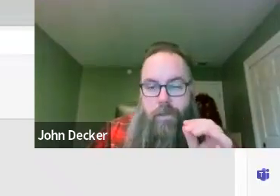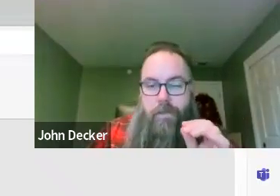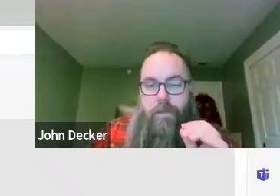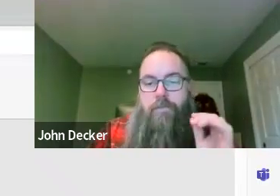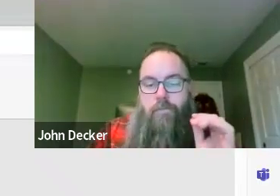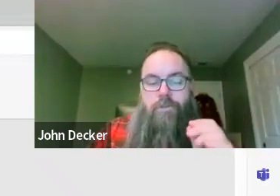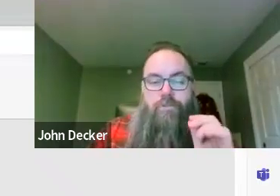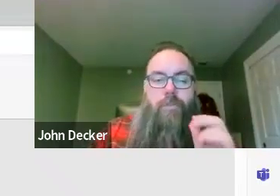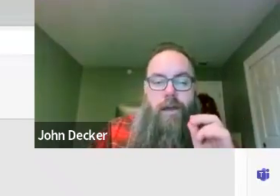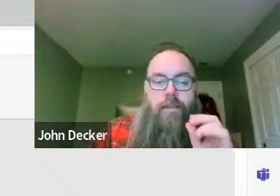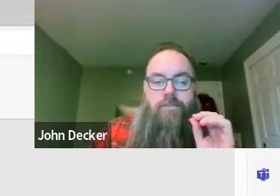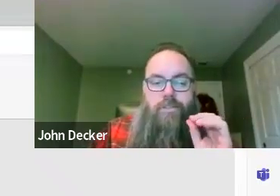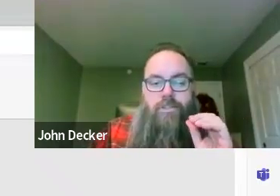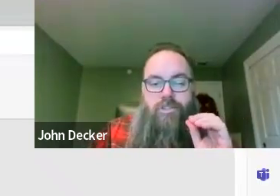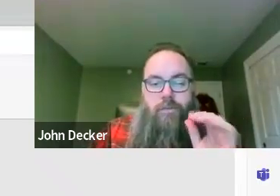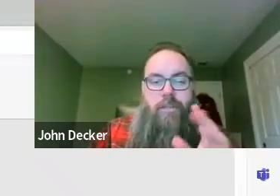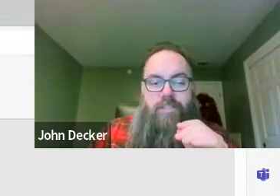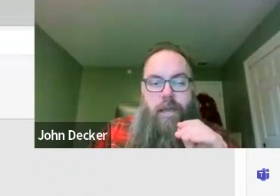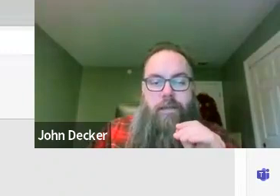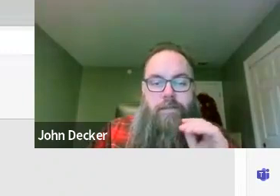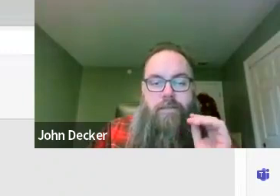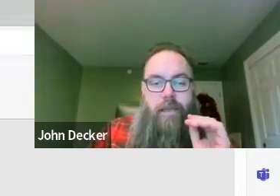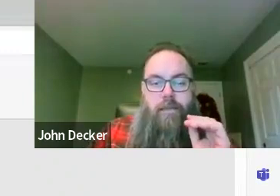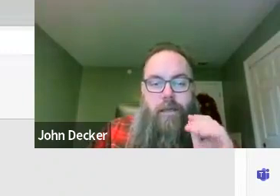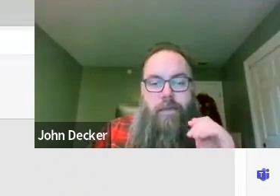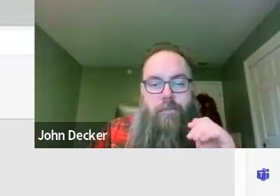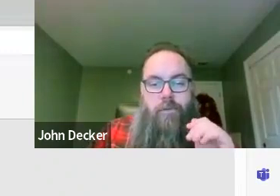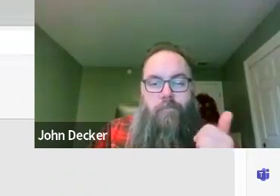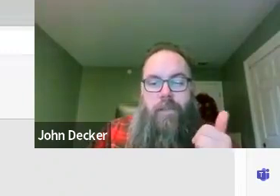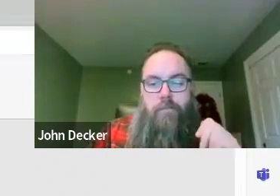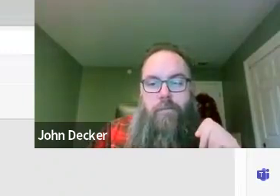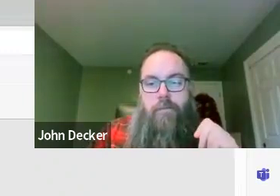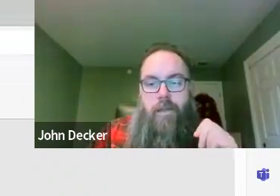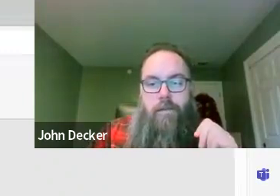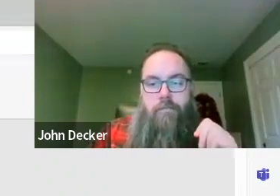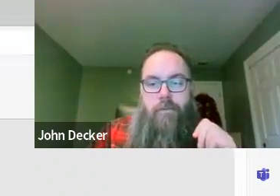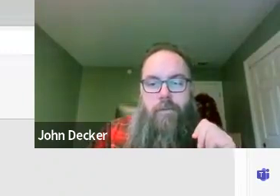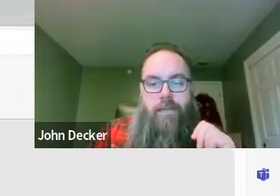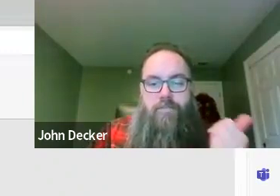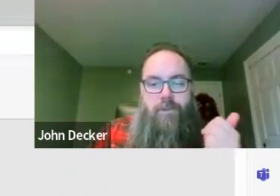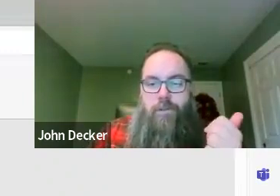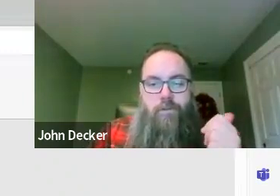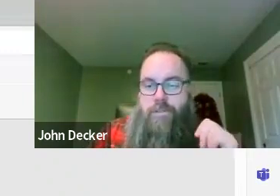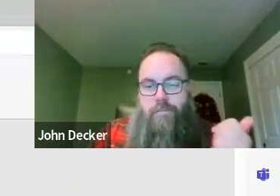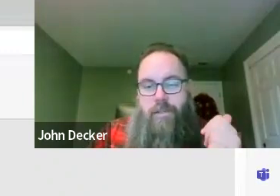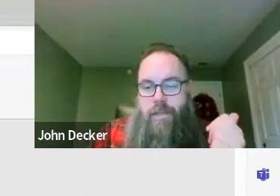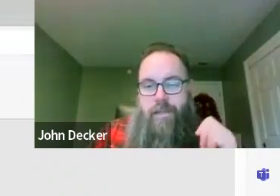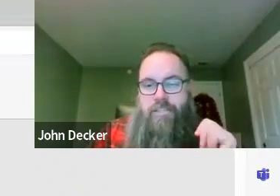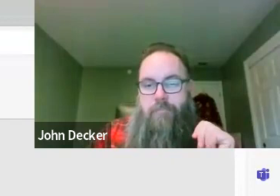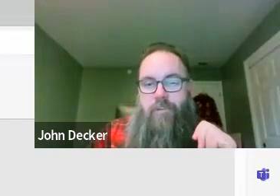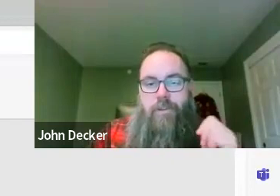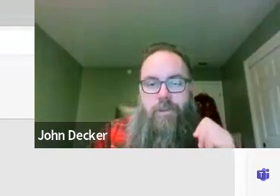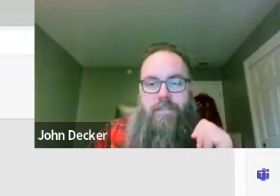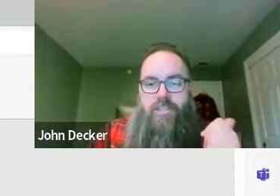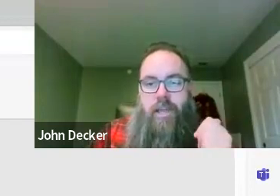Yolo County, would you mind just jumping in the chat and saying like your company and yes for Yolo or something like